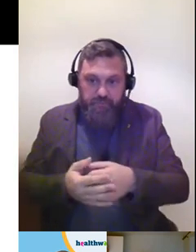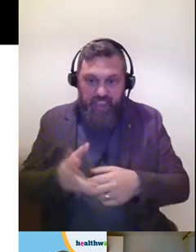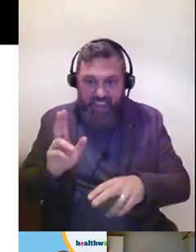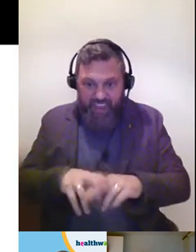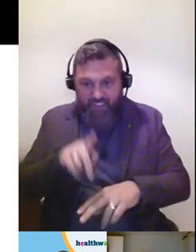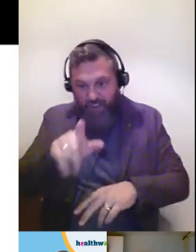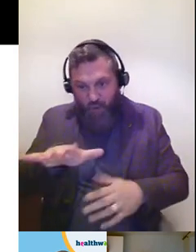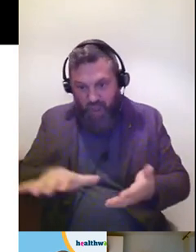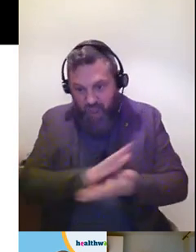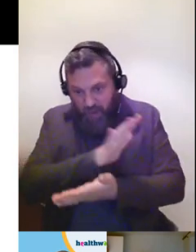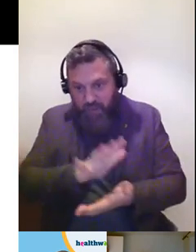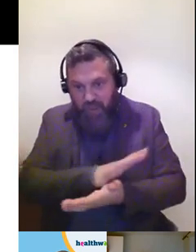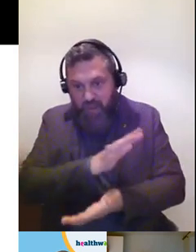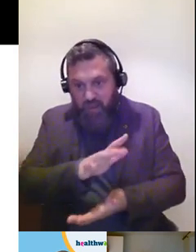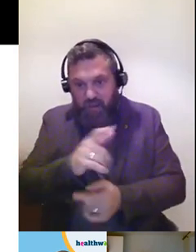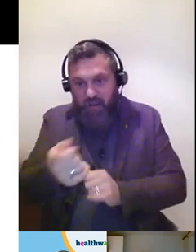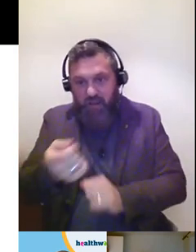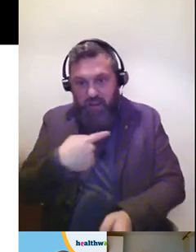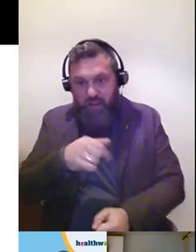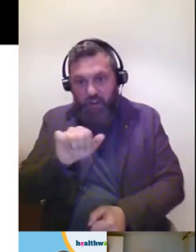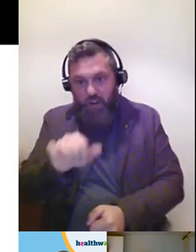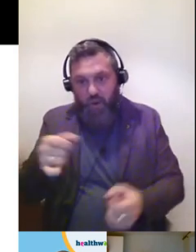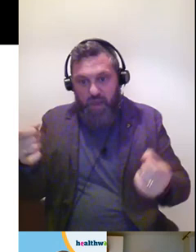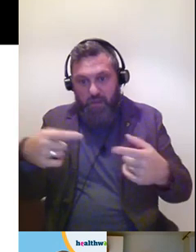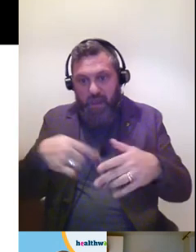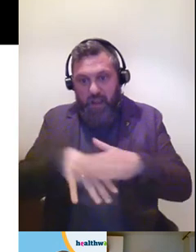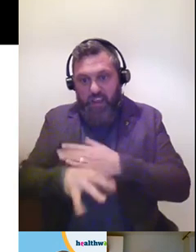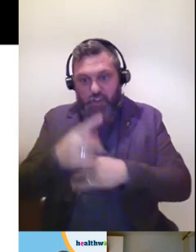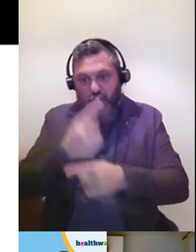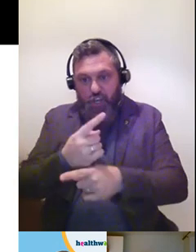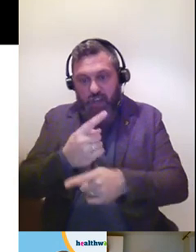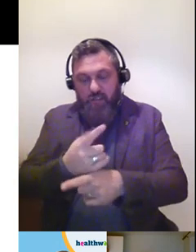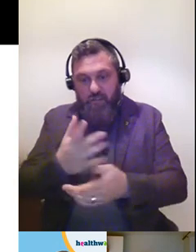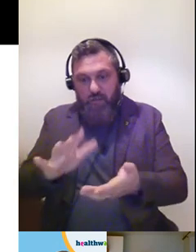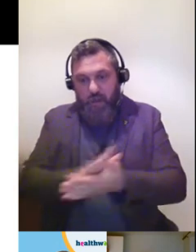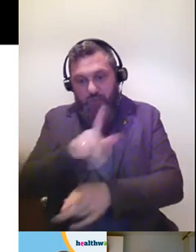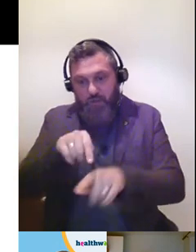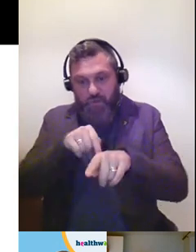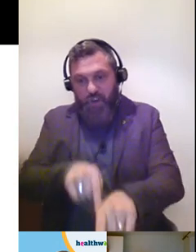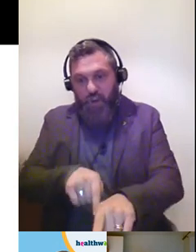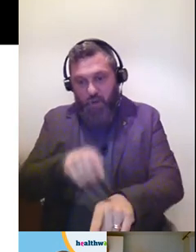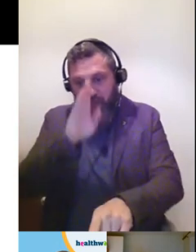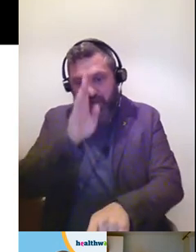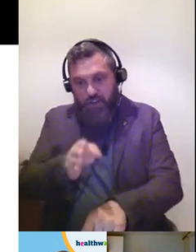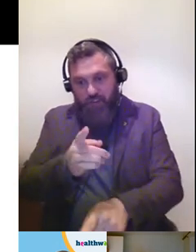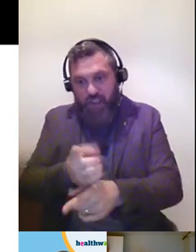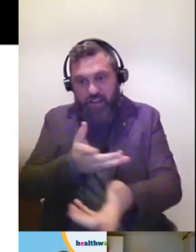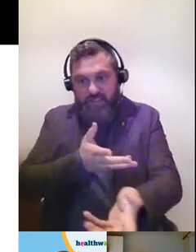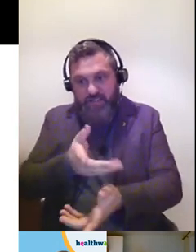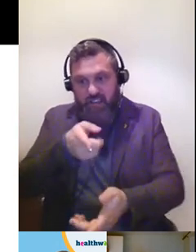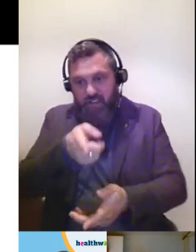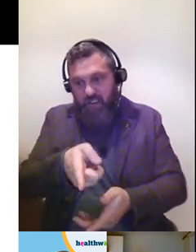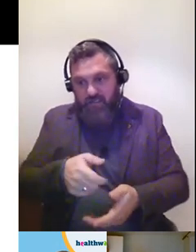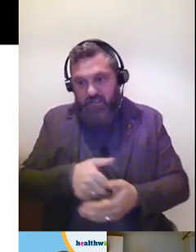to, if you could drop your email into the chat, I'm very happy to follow up with you directly on that.